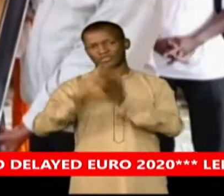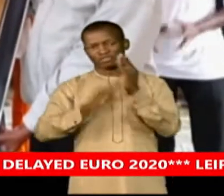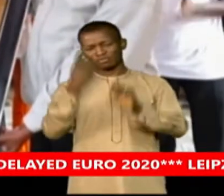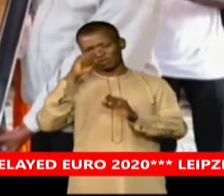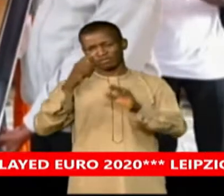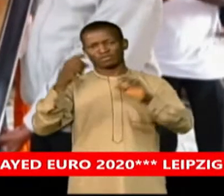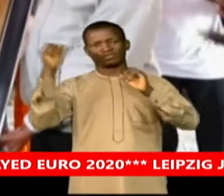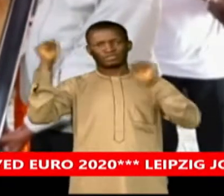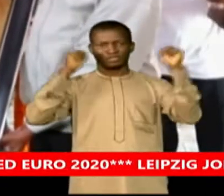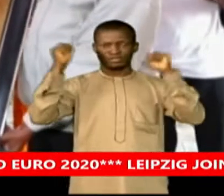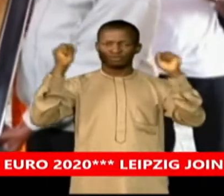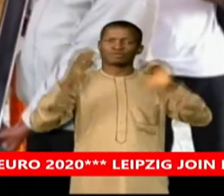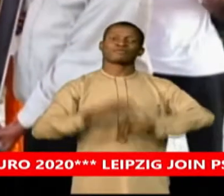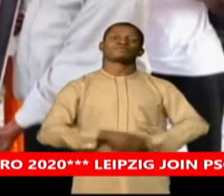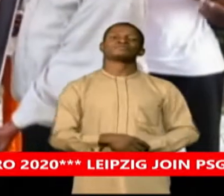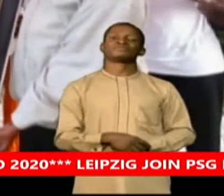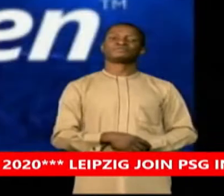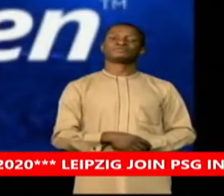sport.